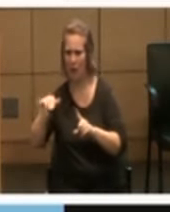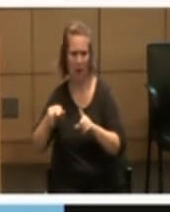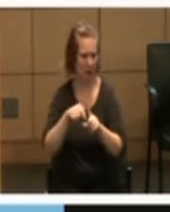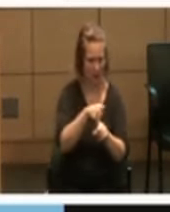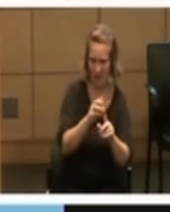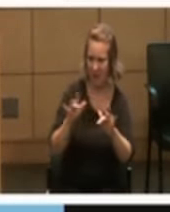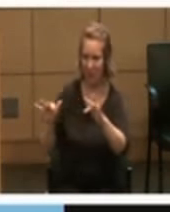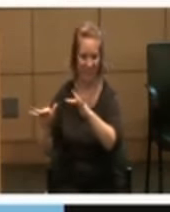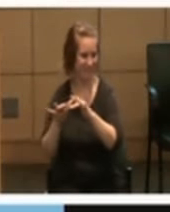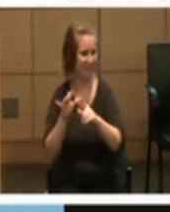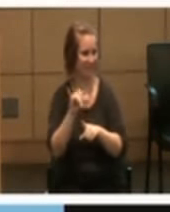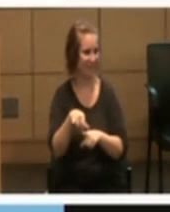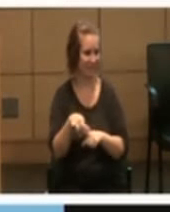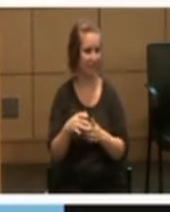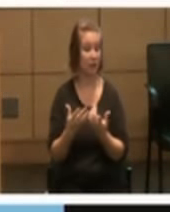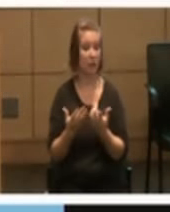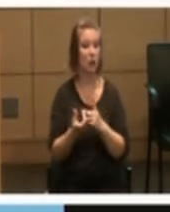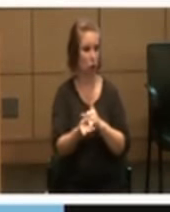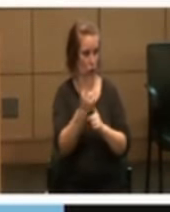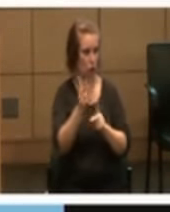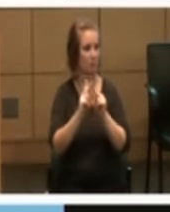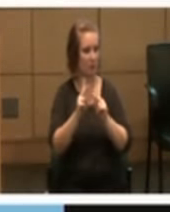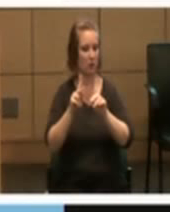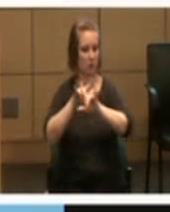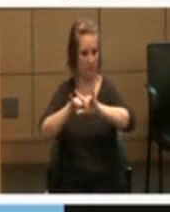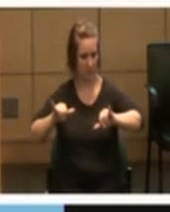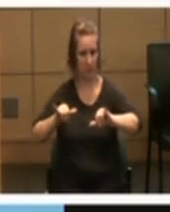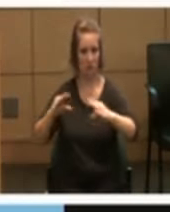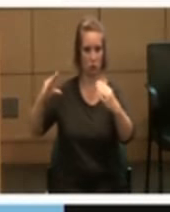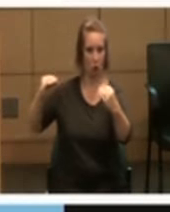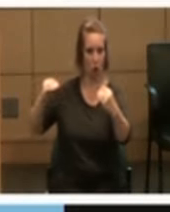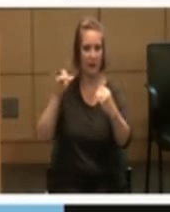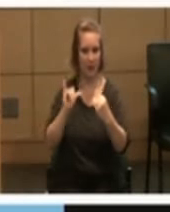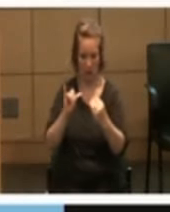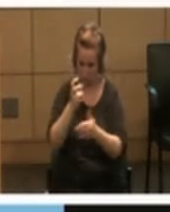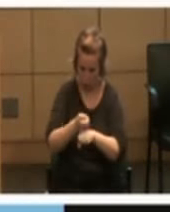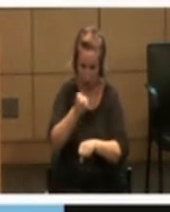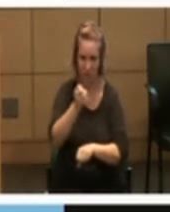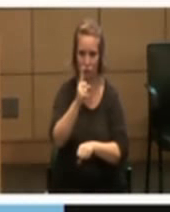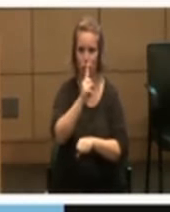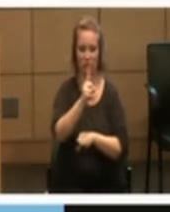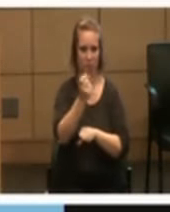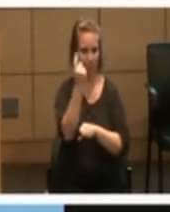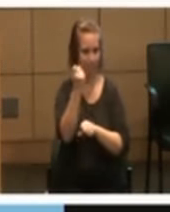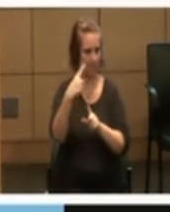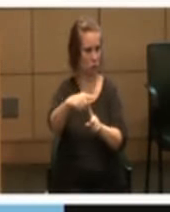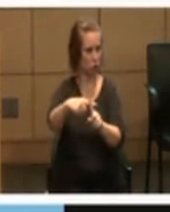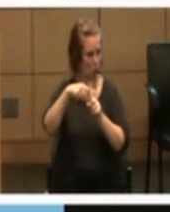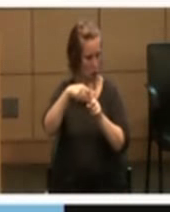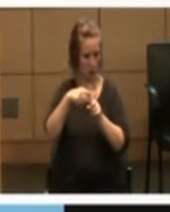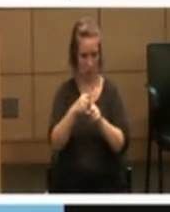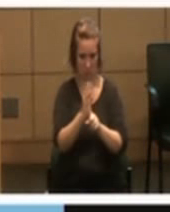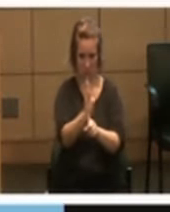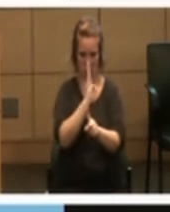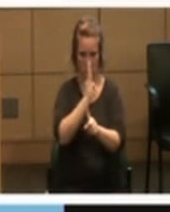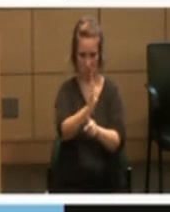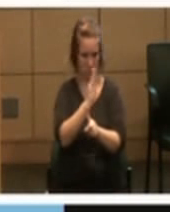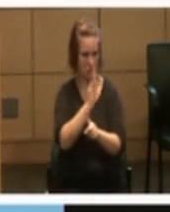Here comes Caroline, 60. So we can tell that two-talker speech is going to be a lot more difficult to really understand the target speech being